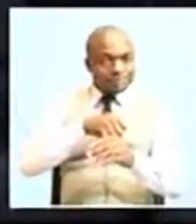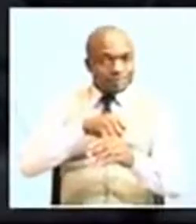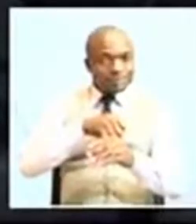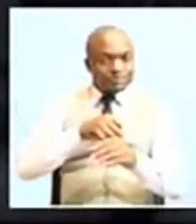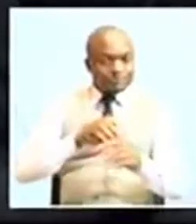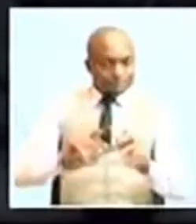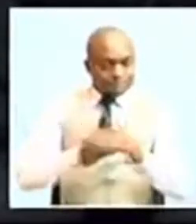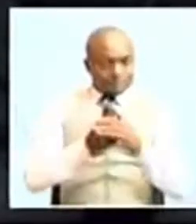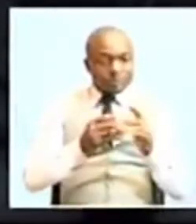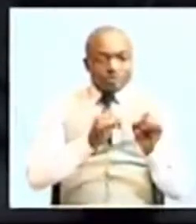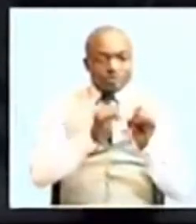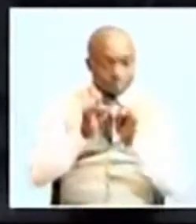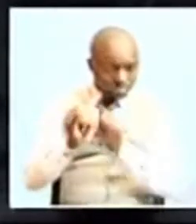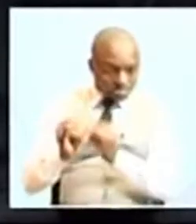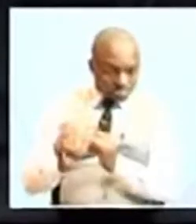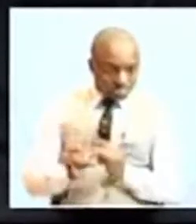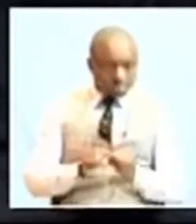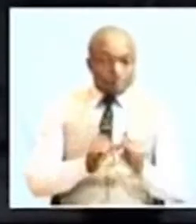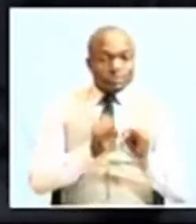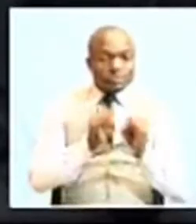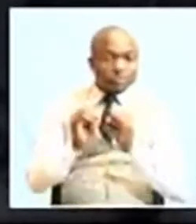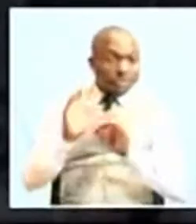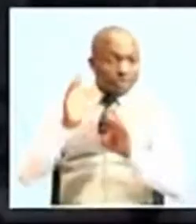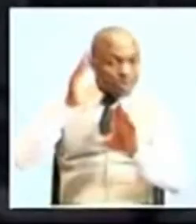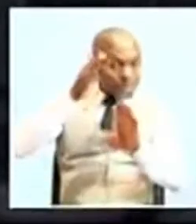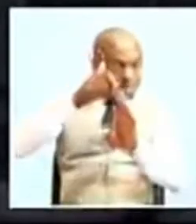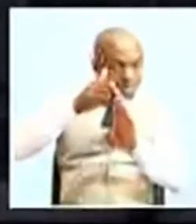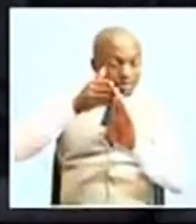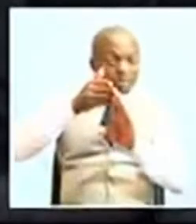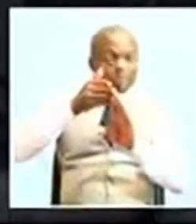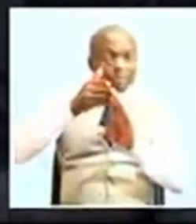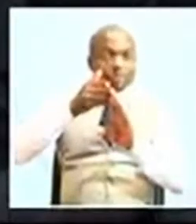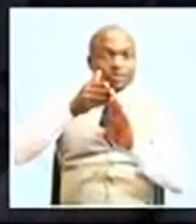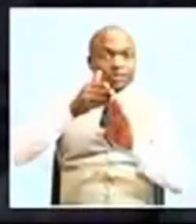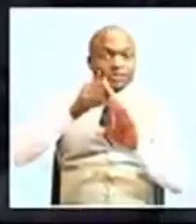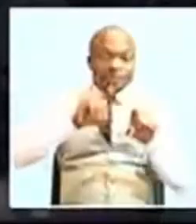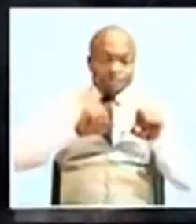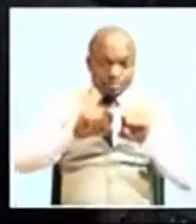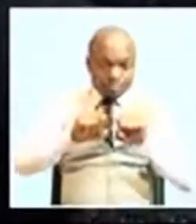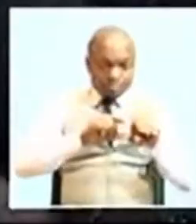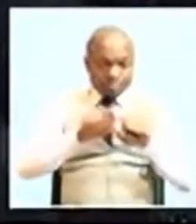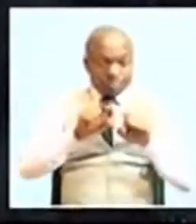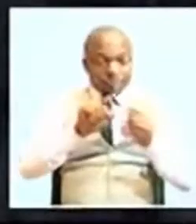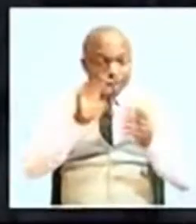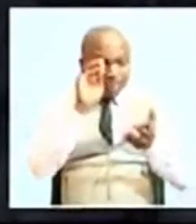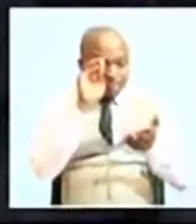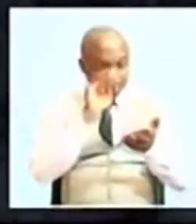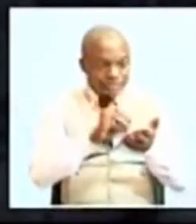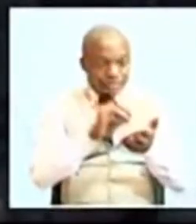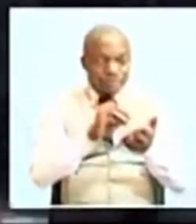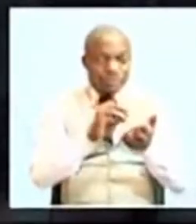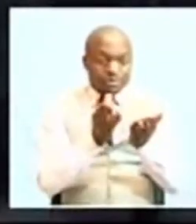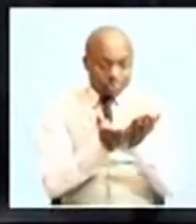started now implementing direct bidding, and you have listed on page,